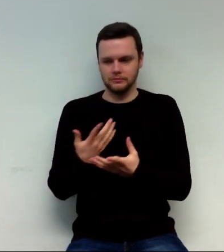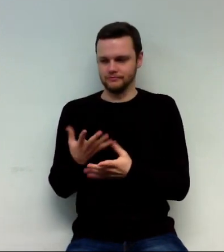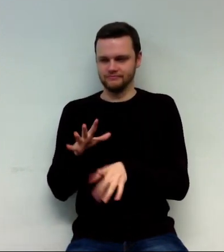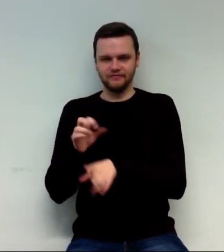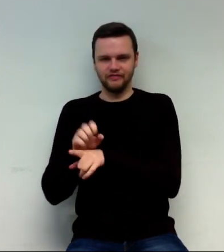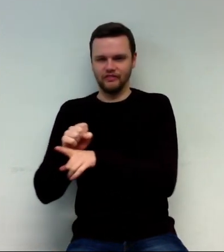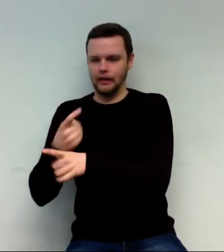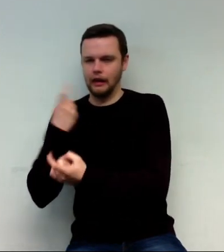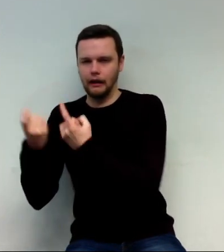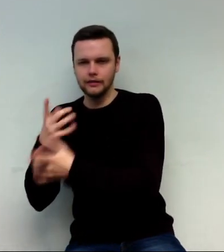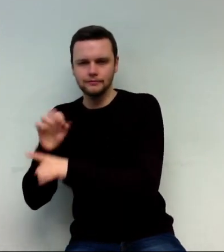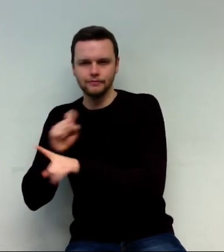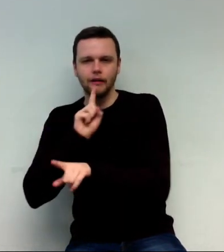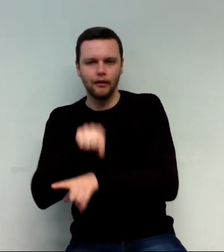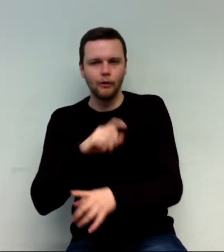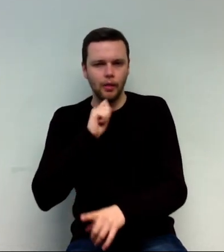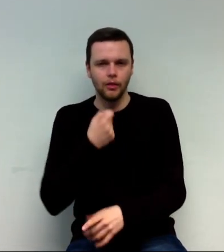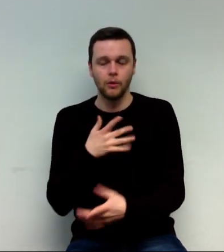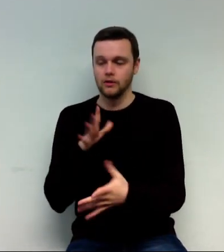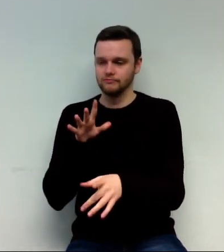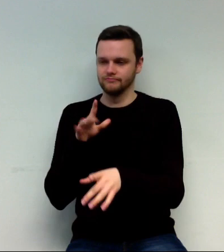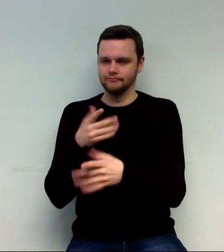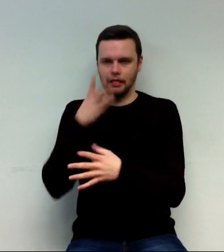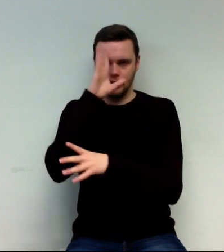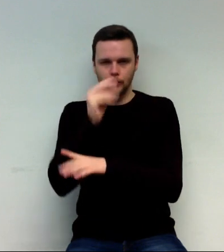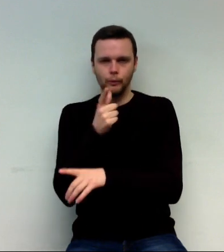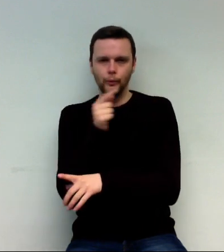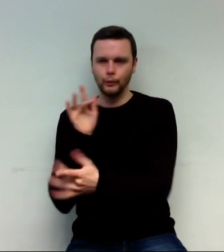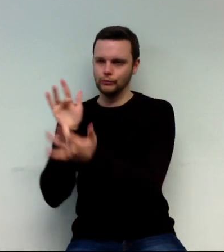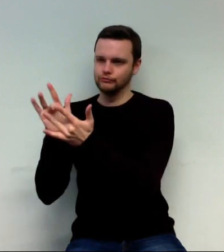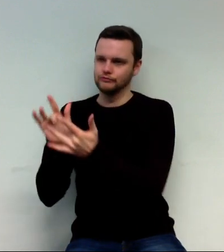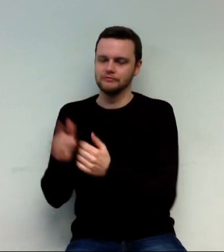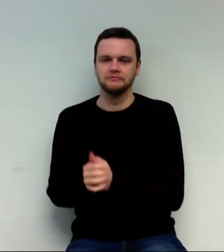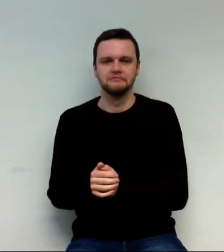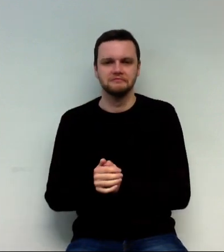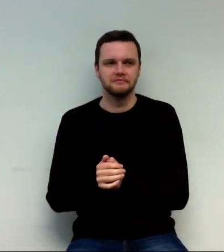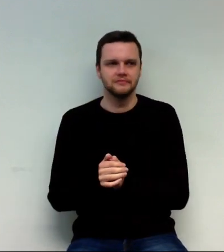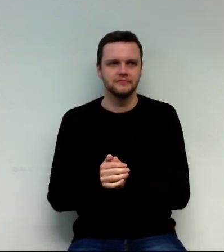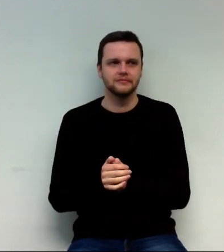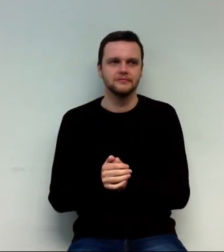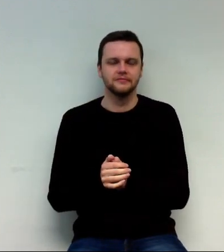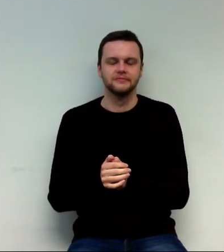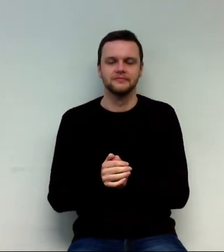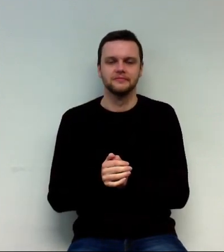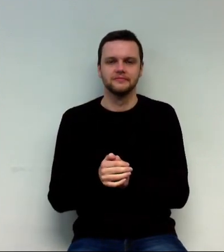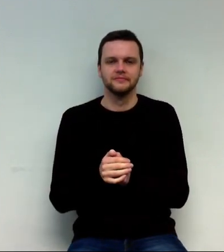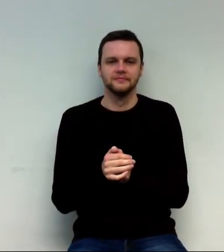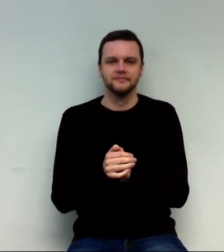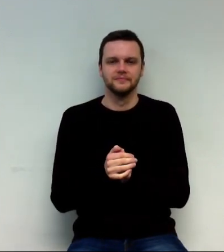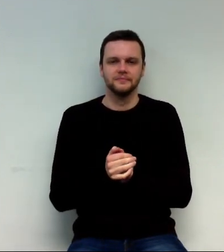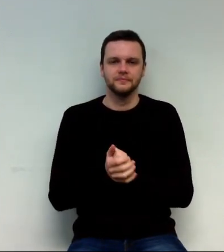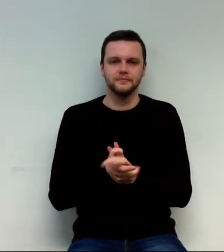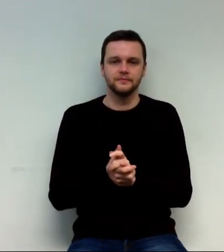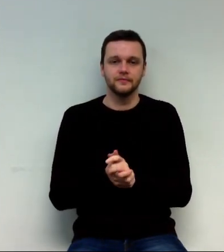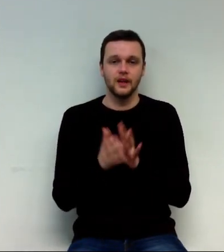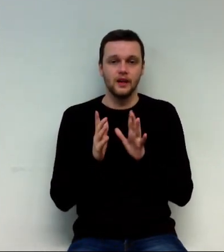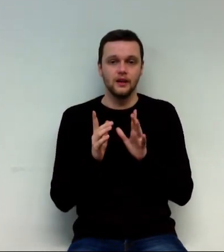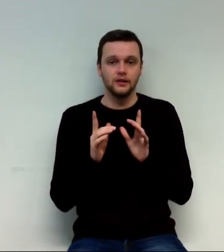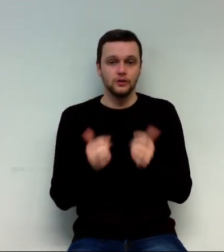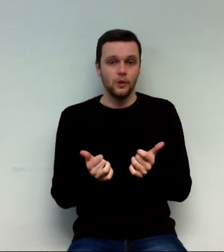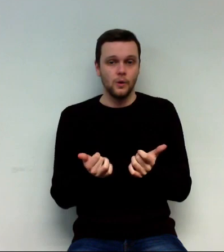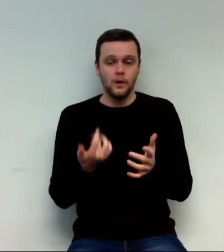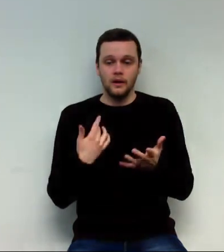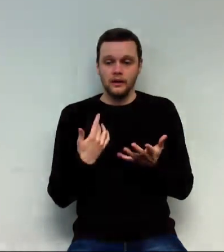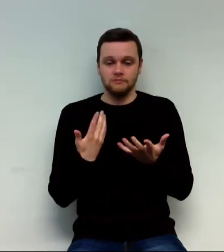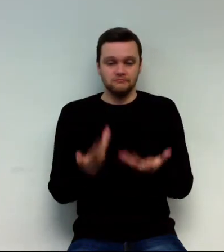hand. Or connect you to the person that can. Even if we have to go into FringeCast Extra. So, without